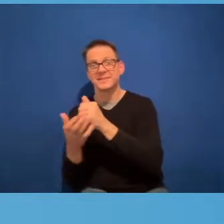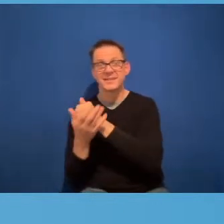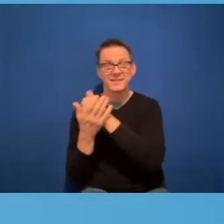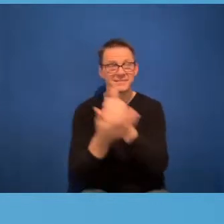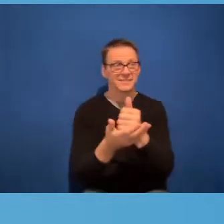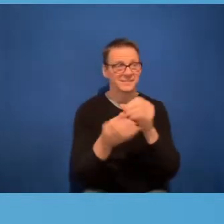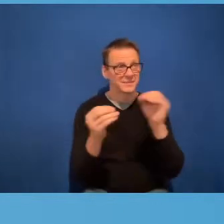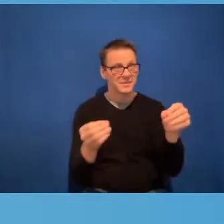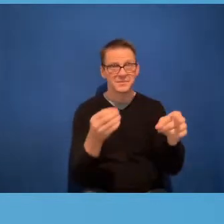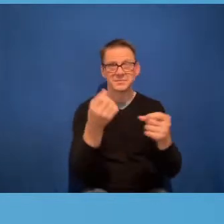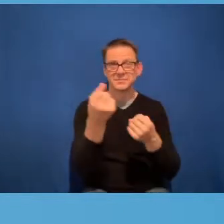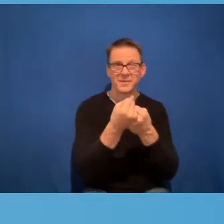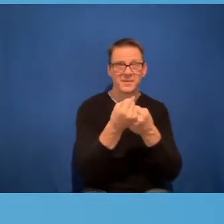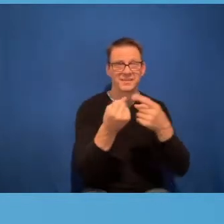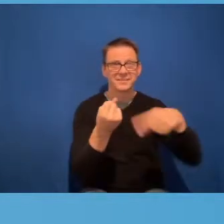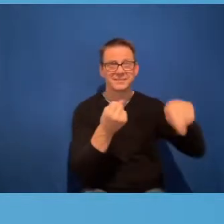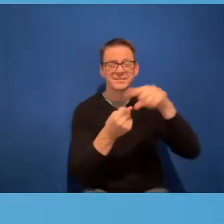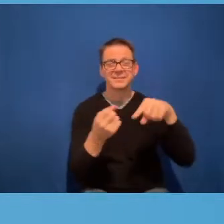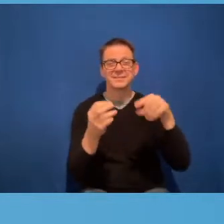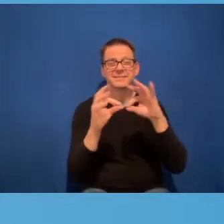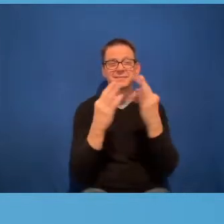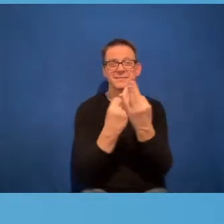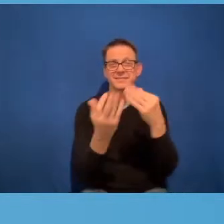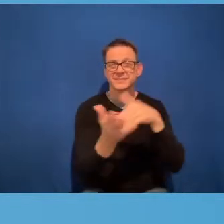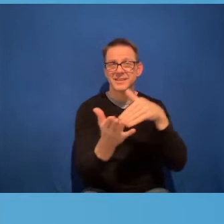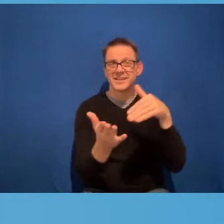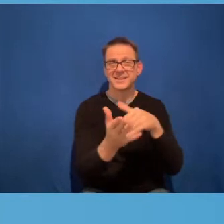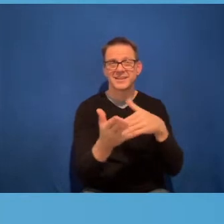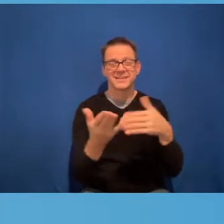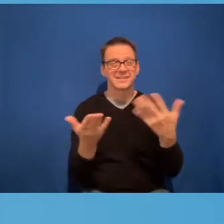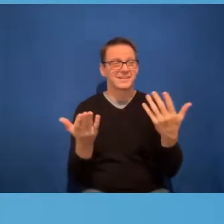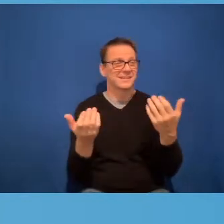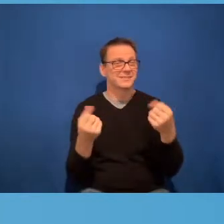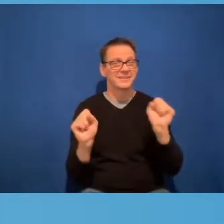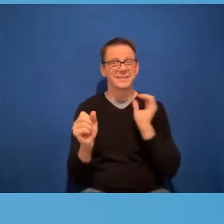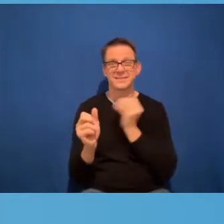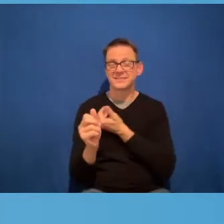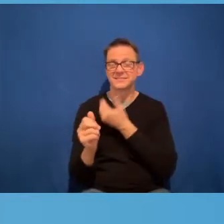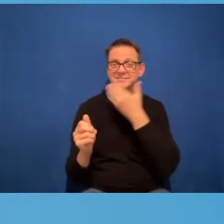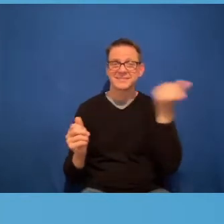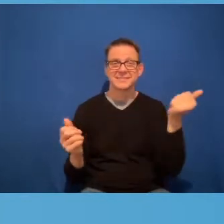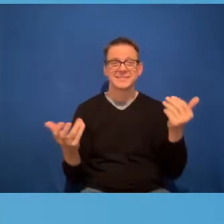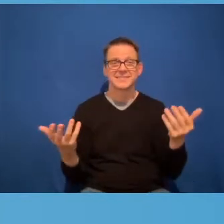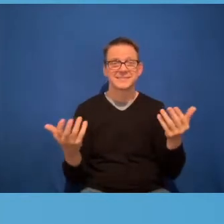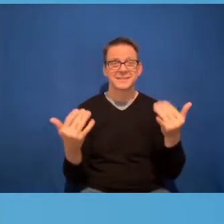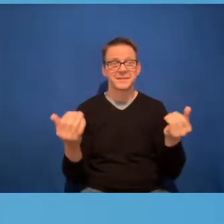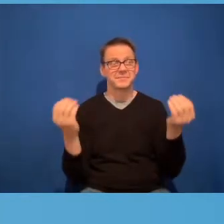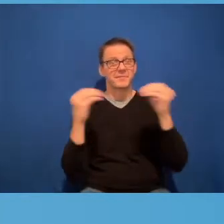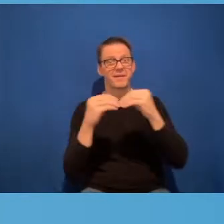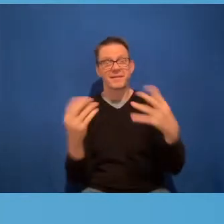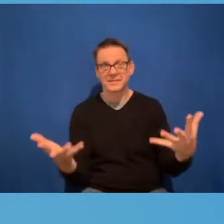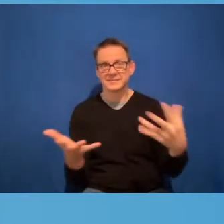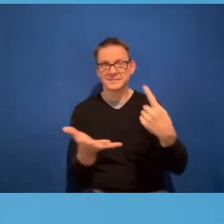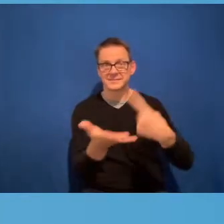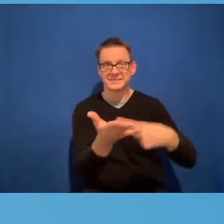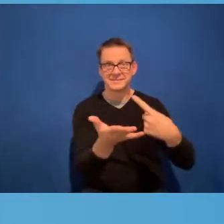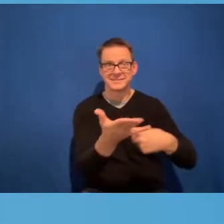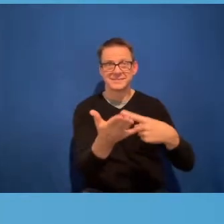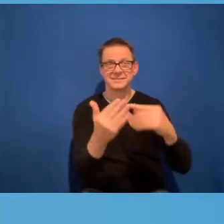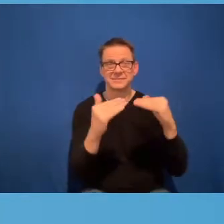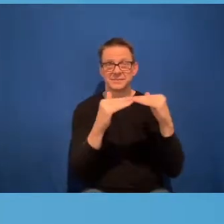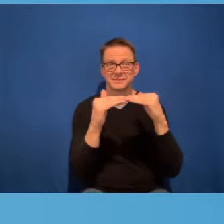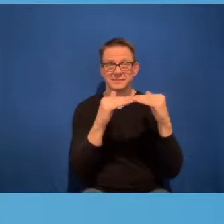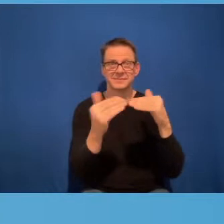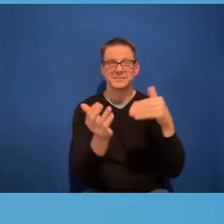us. So we are doing our best, and I think more I speak to my fellow colleagues, they are planning to leave, and a lot of them